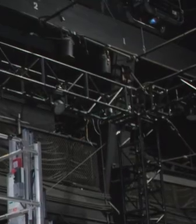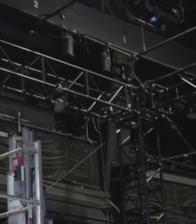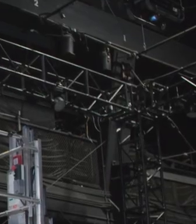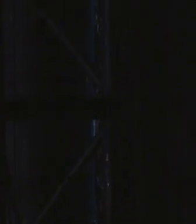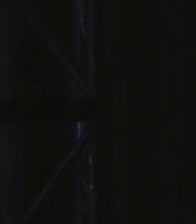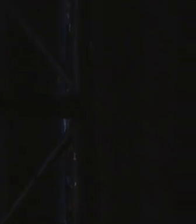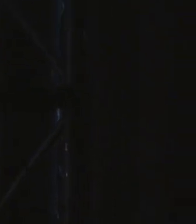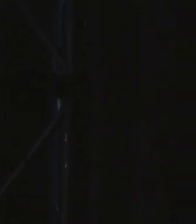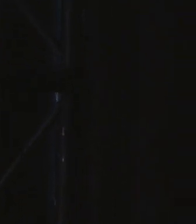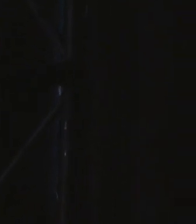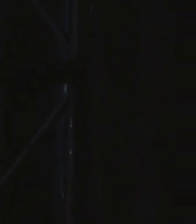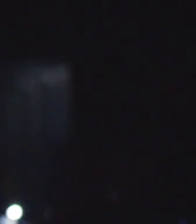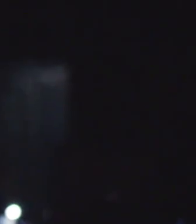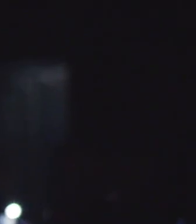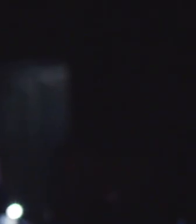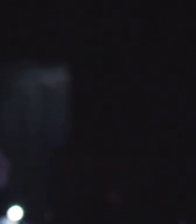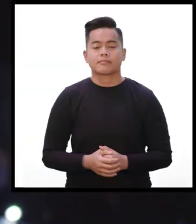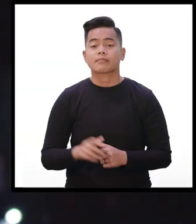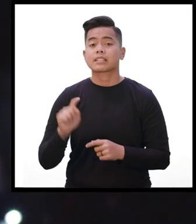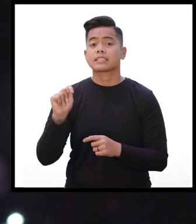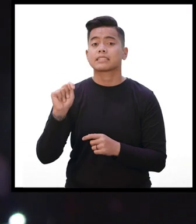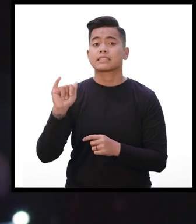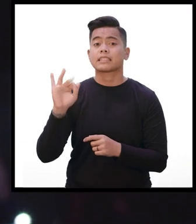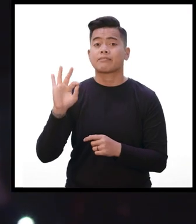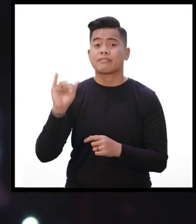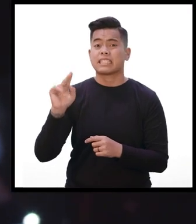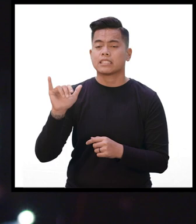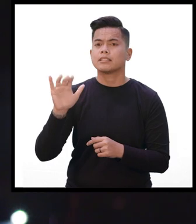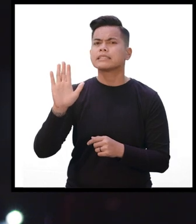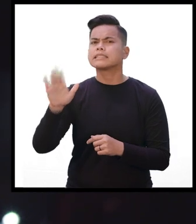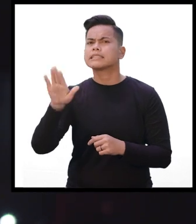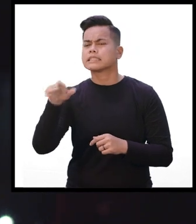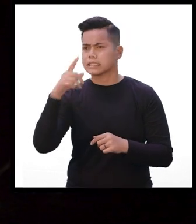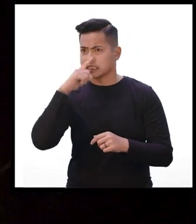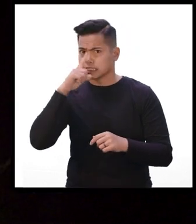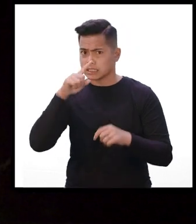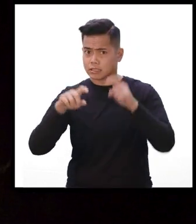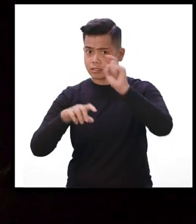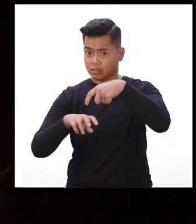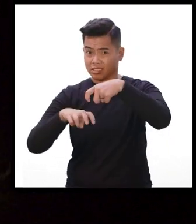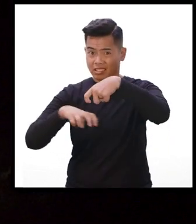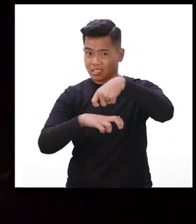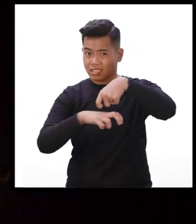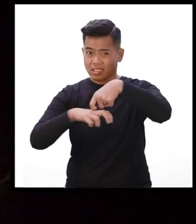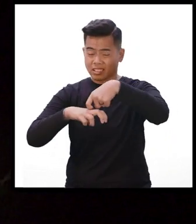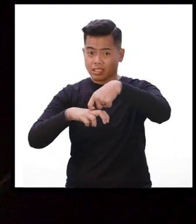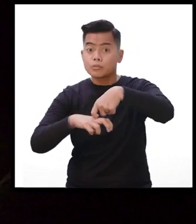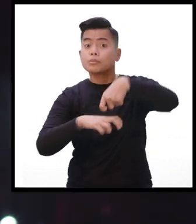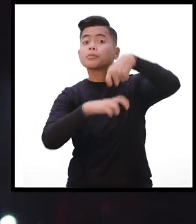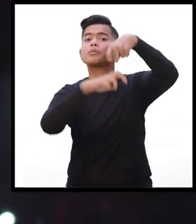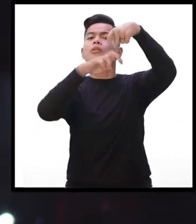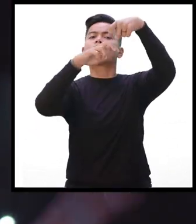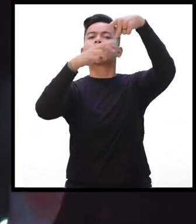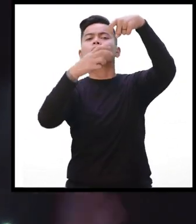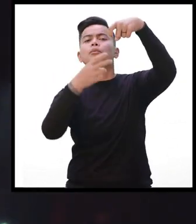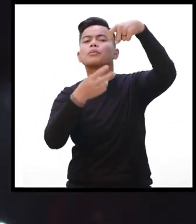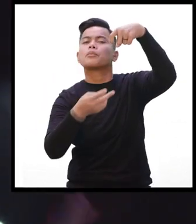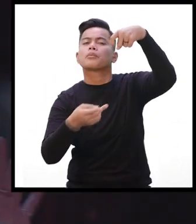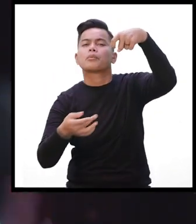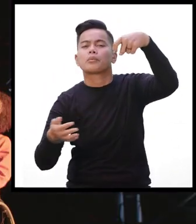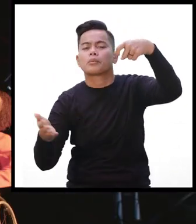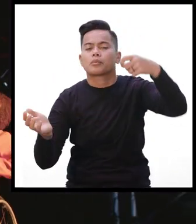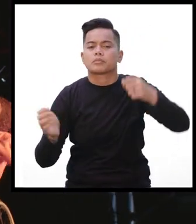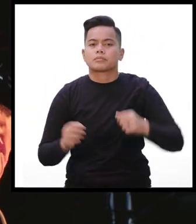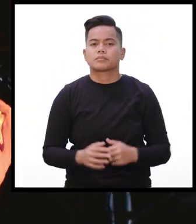Tiffany Schrepferman, production stage manager. Alice, if we could go from splat and then lightly mark your flying